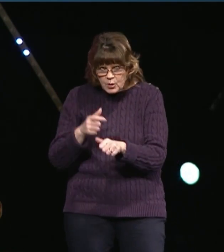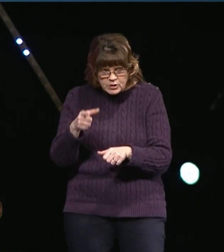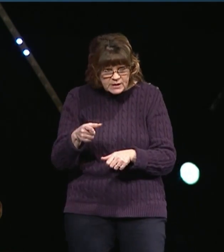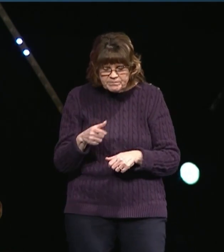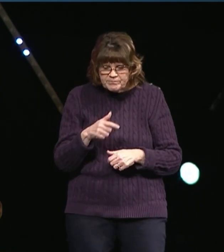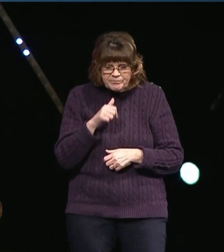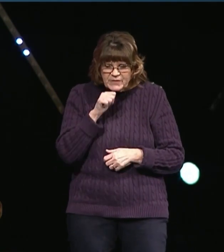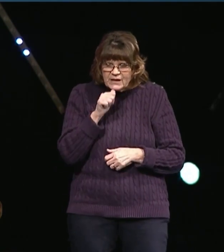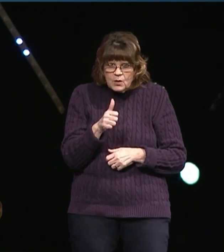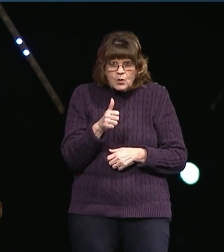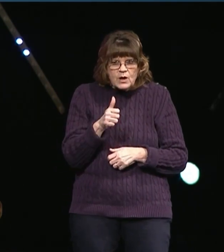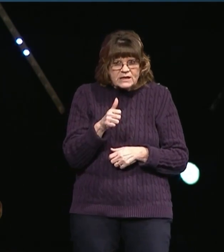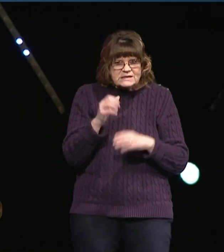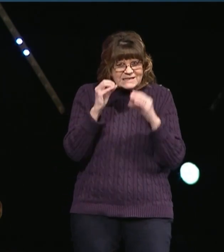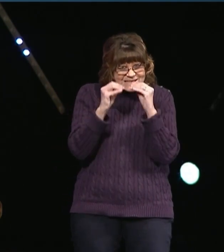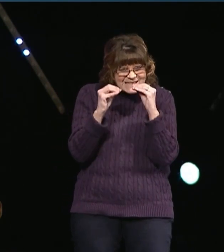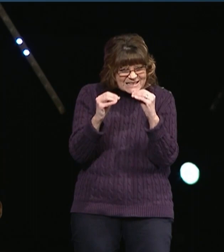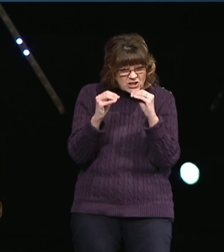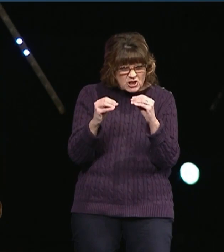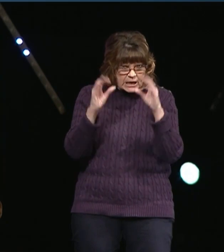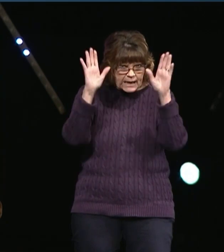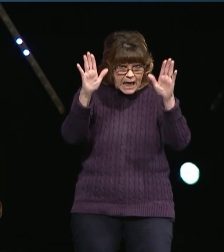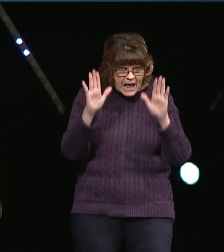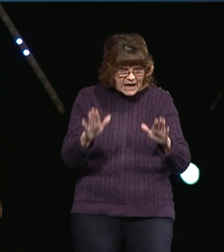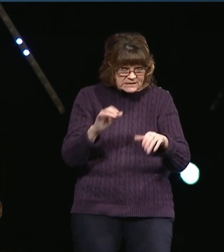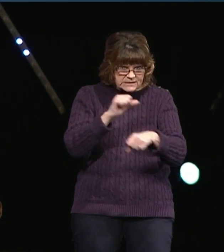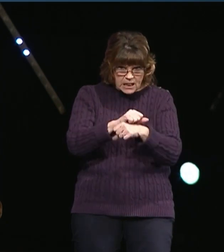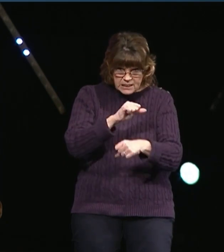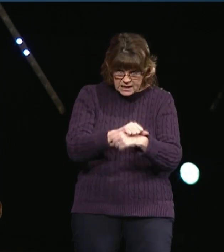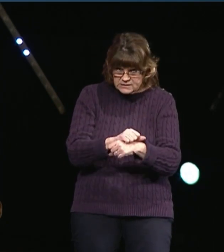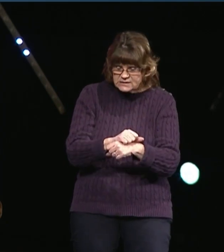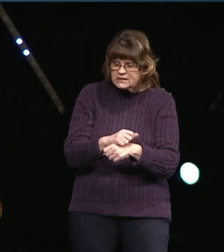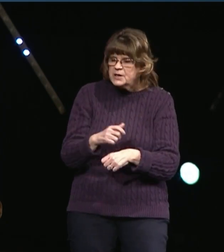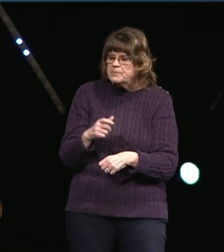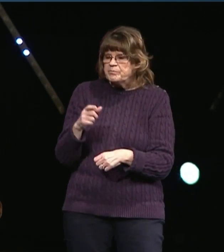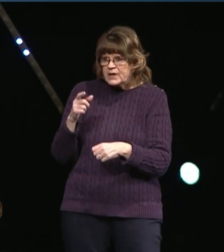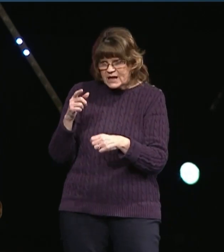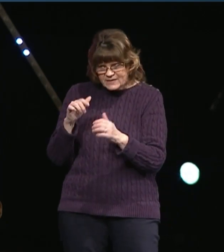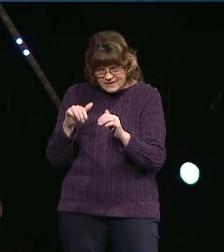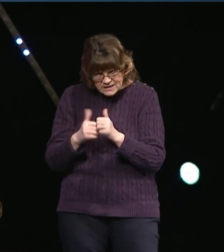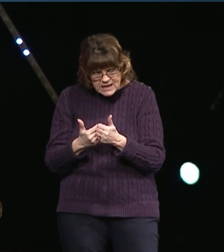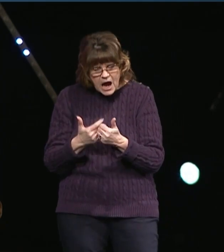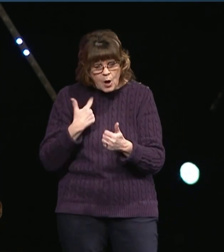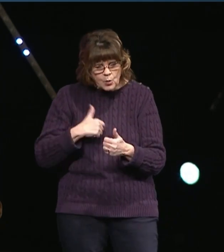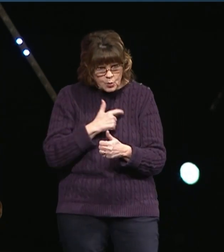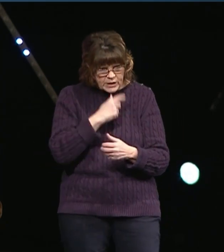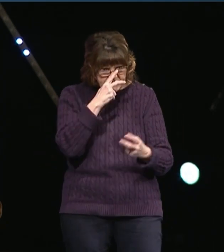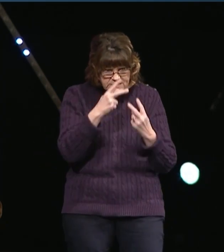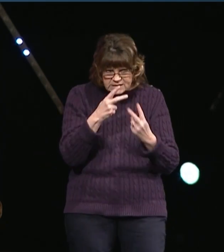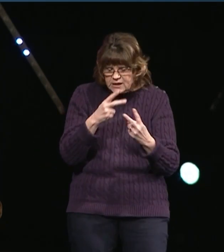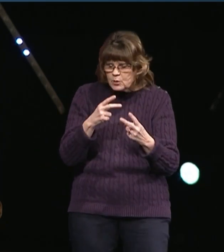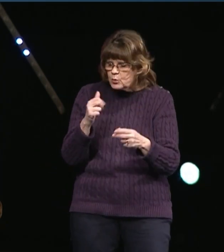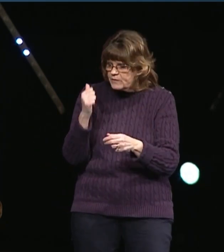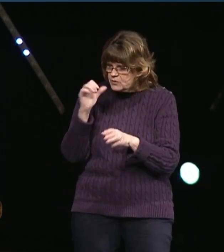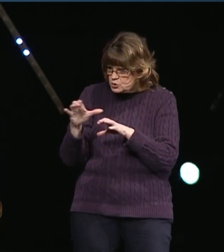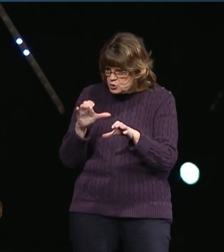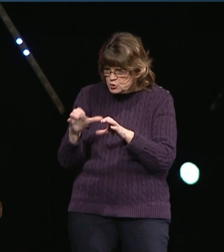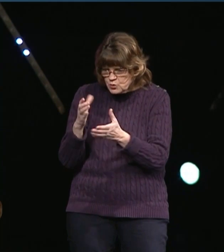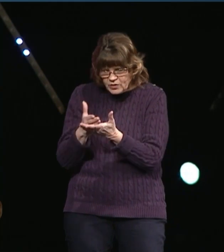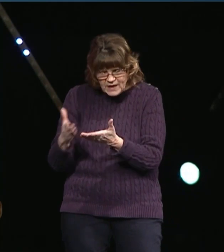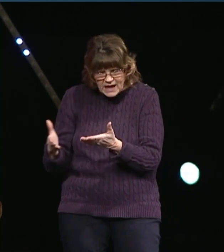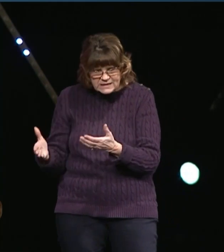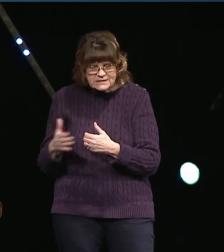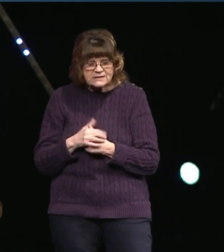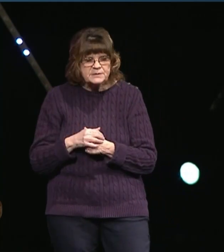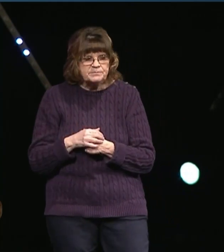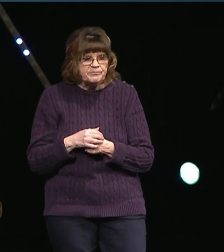condemning excellence, it was a teaching excellence that said, this is how we choose to do things. We choose to do things in ways that